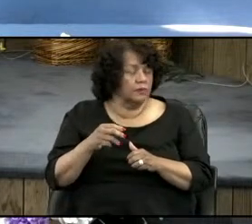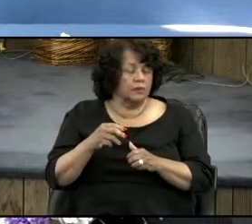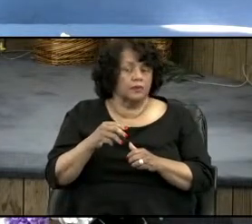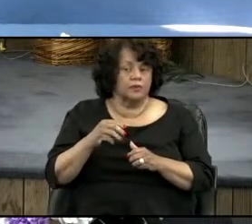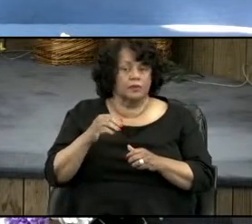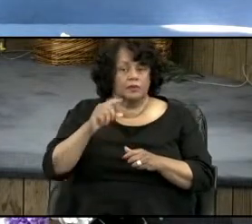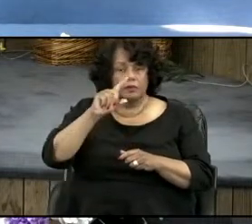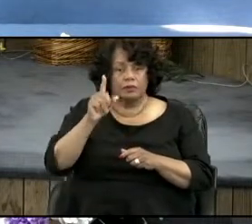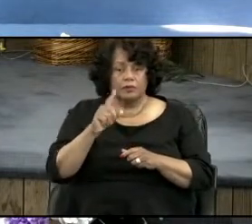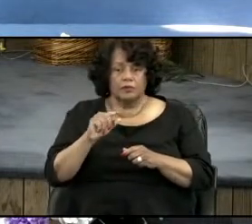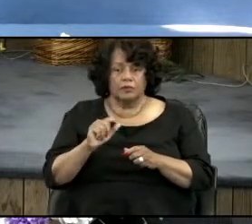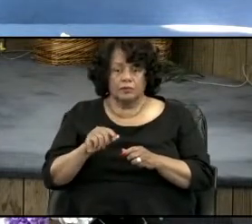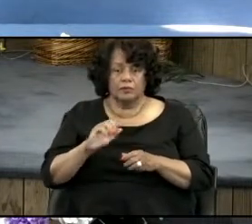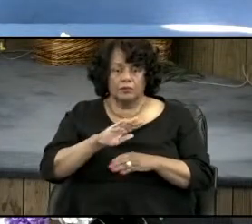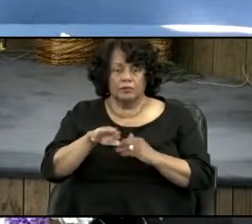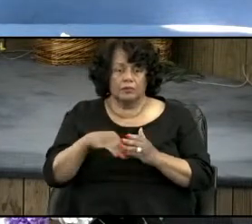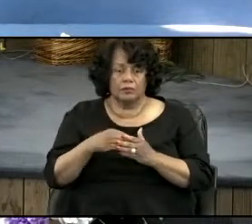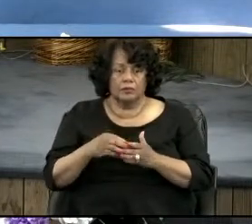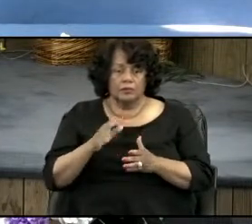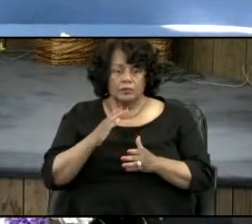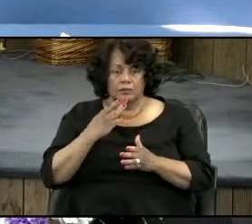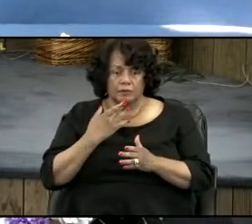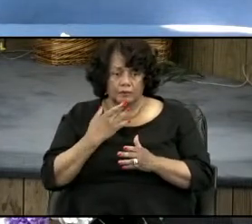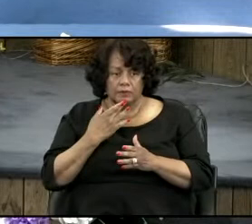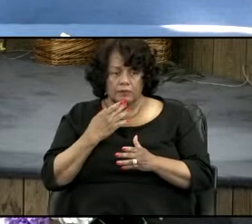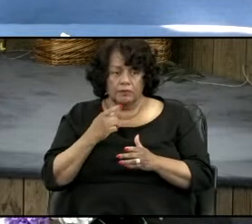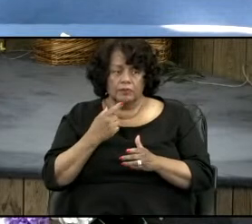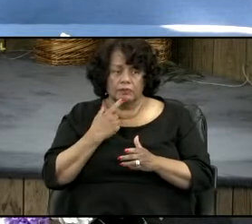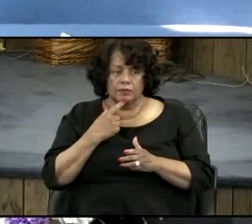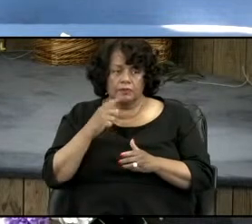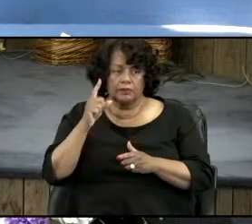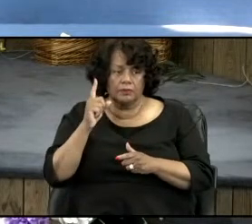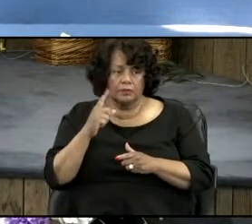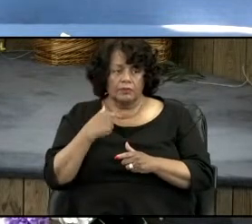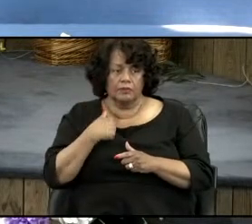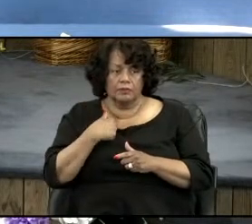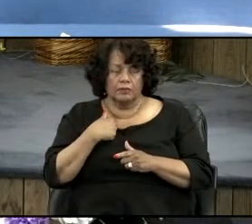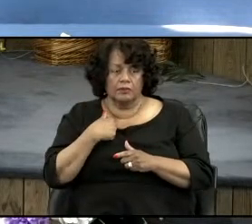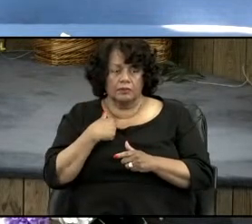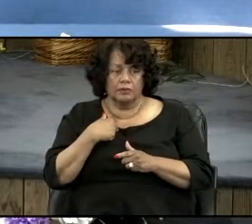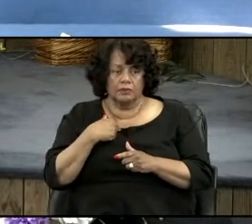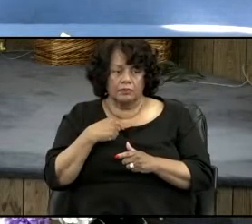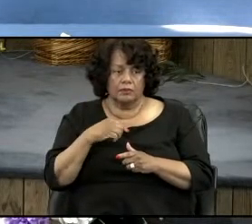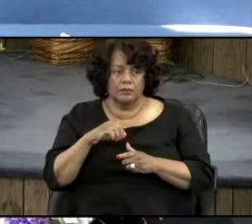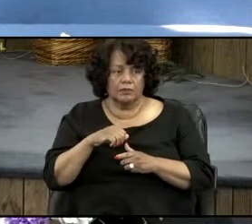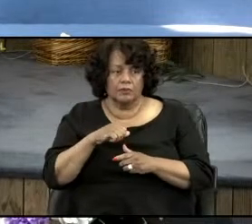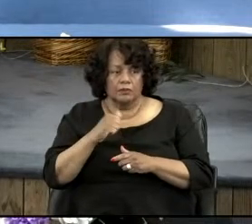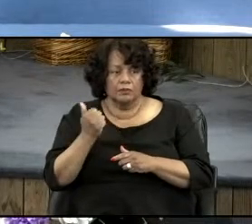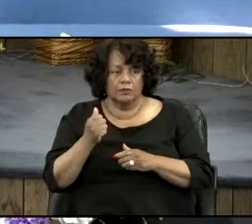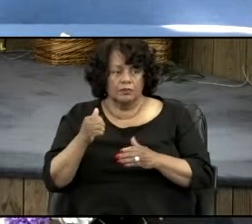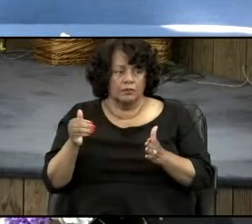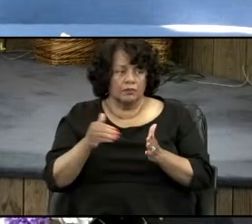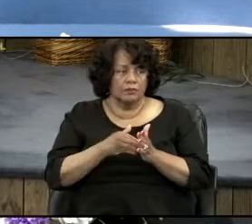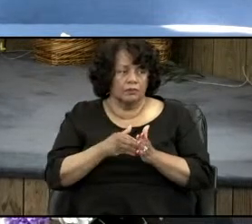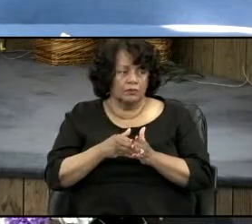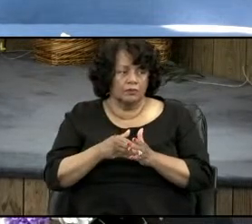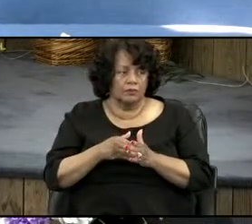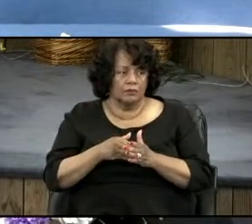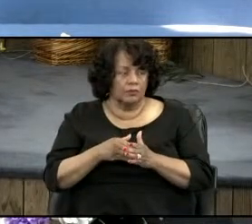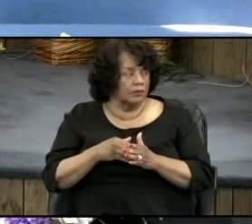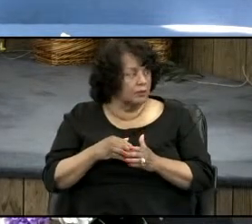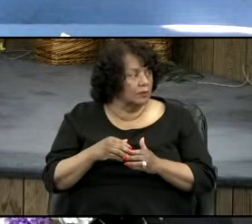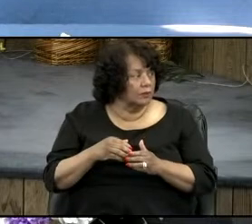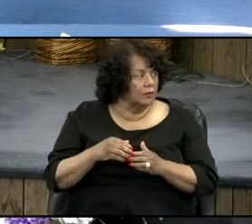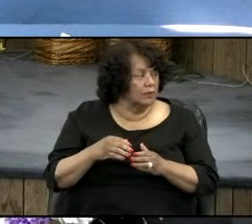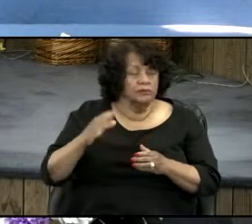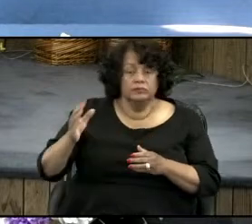question? All in favor, signify by saying aye. All opposed, same side. Well, welcome to the